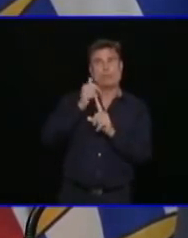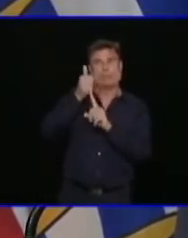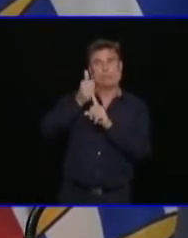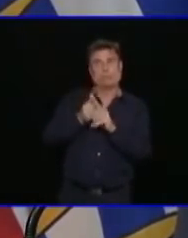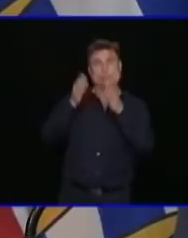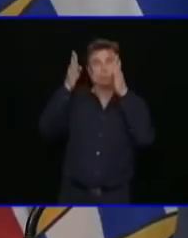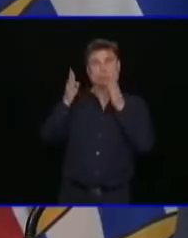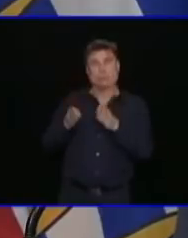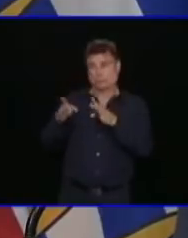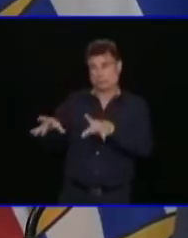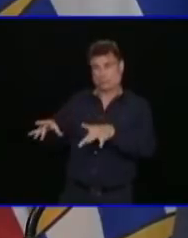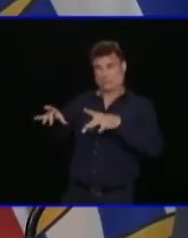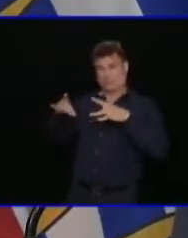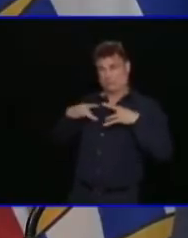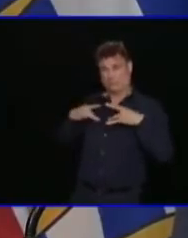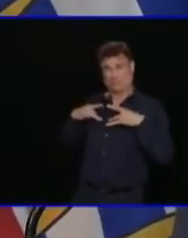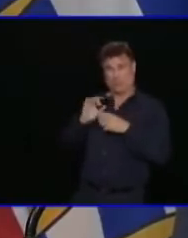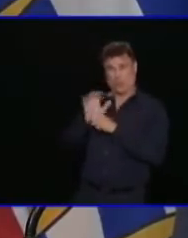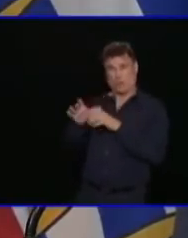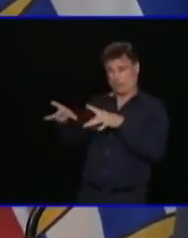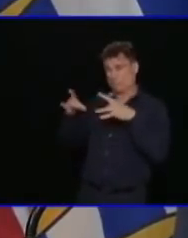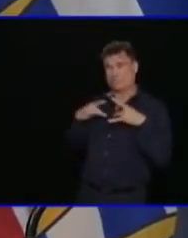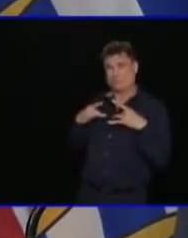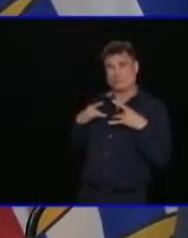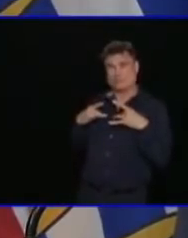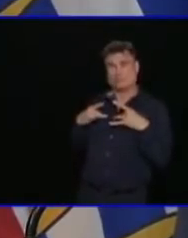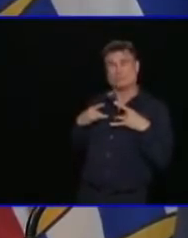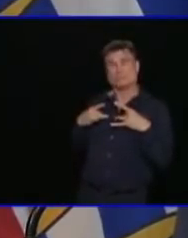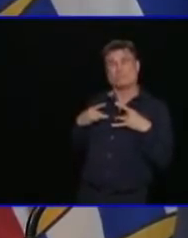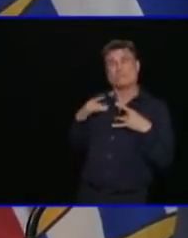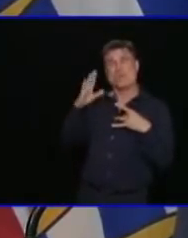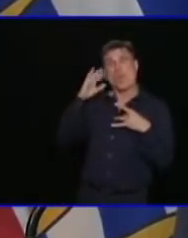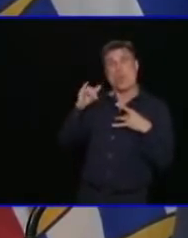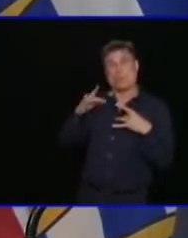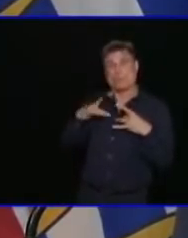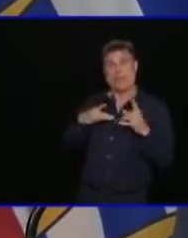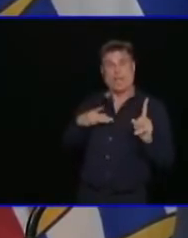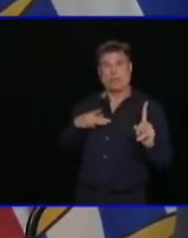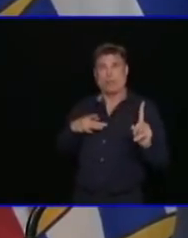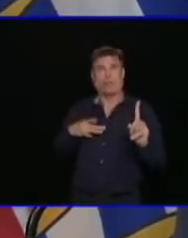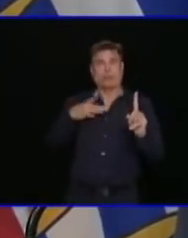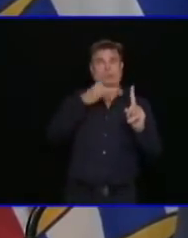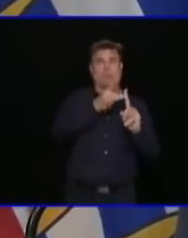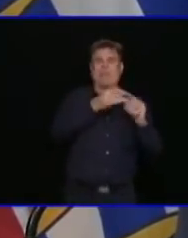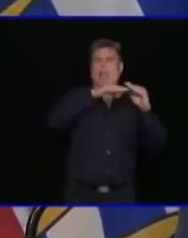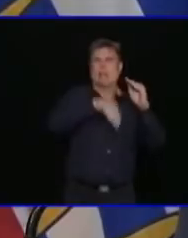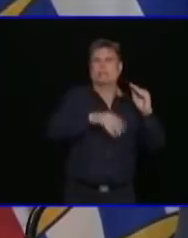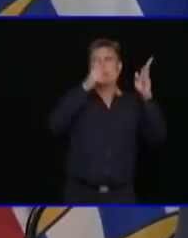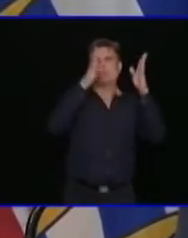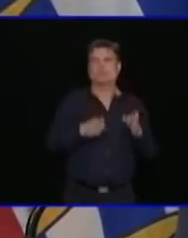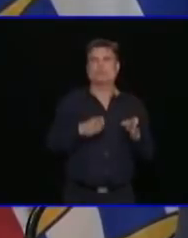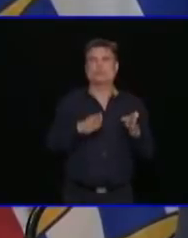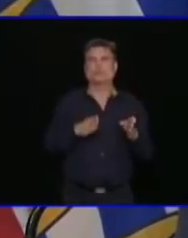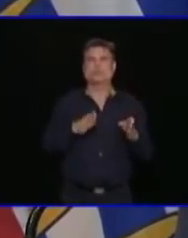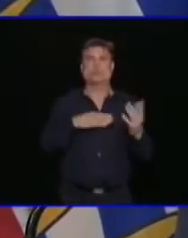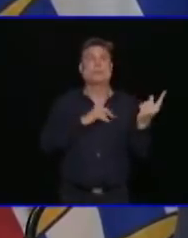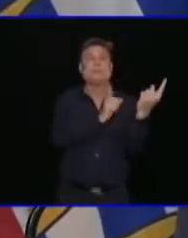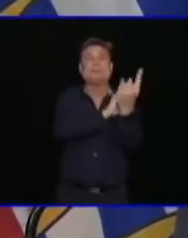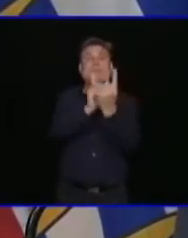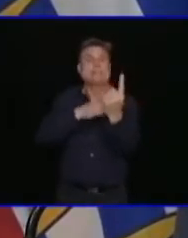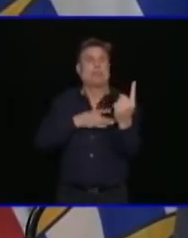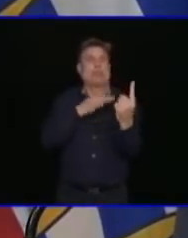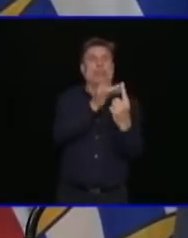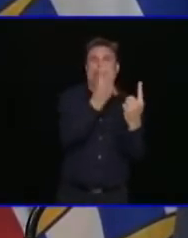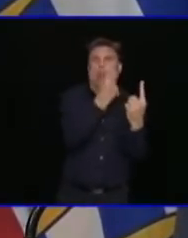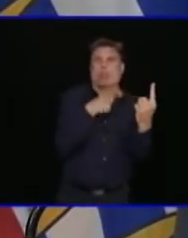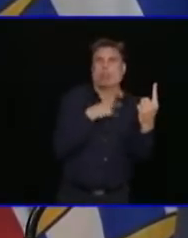below 1, that's great, and if you start going above 1, you're worried. I assume it's headed in the wrong direction at the moment from